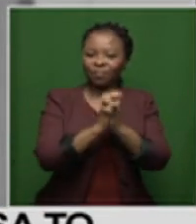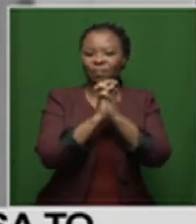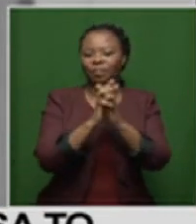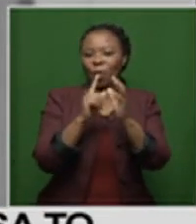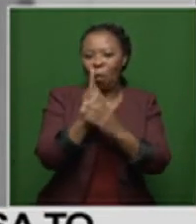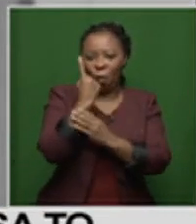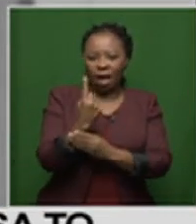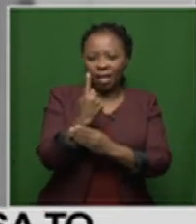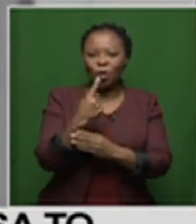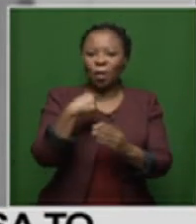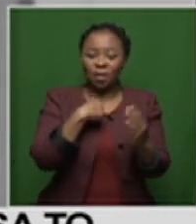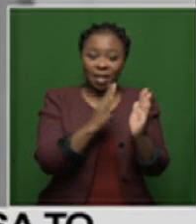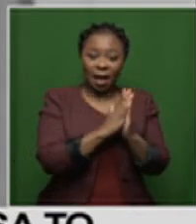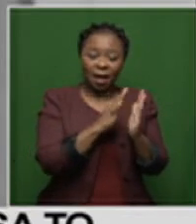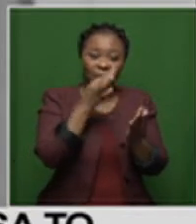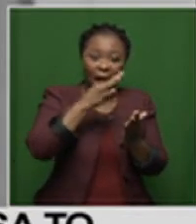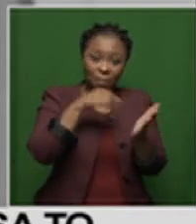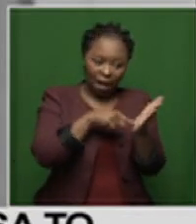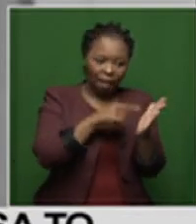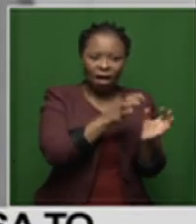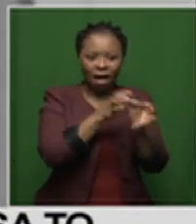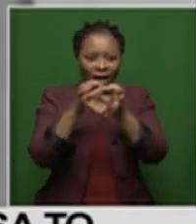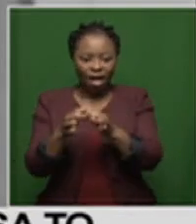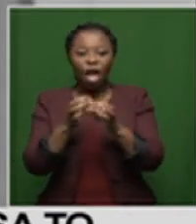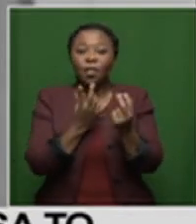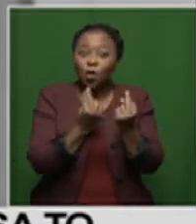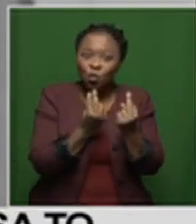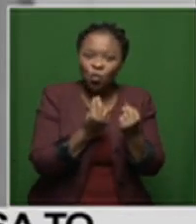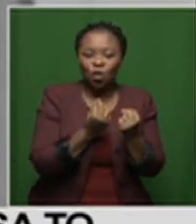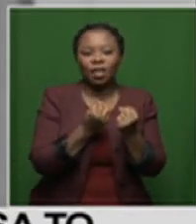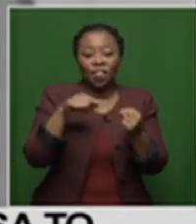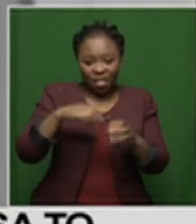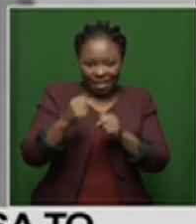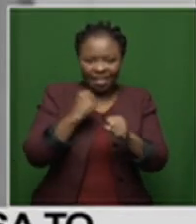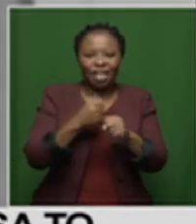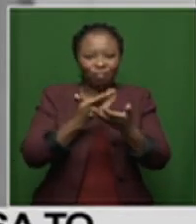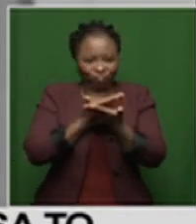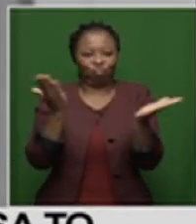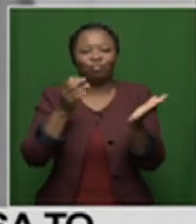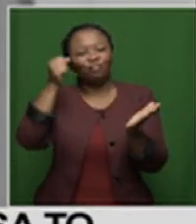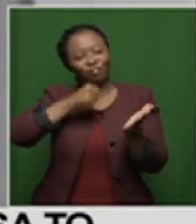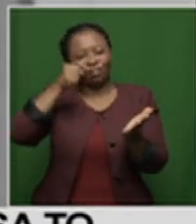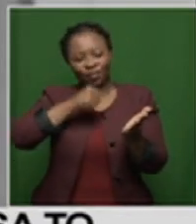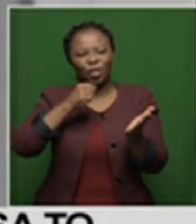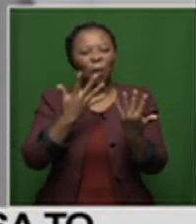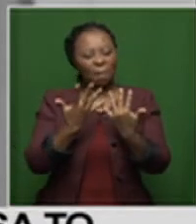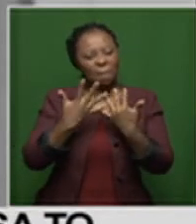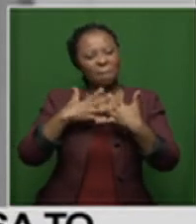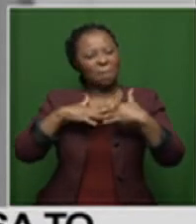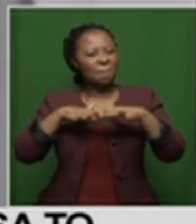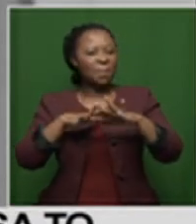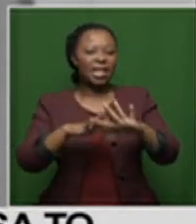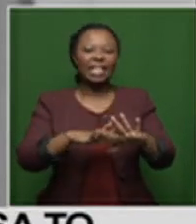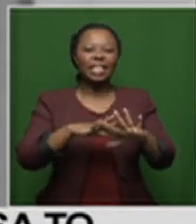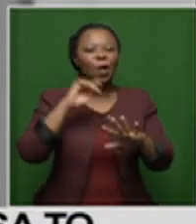performing material from that album, plus new material unreleased, which will be released this year. So it will be a mixed bag of